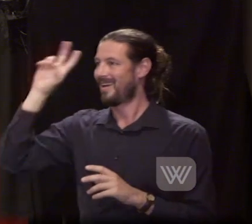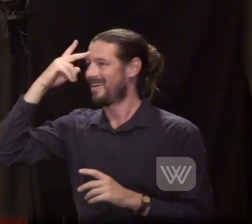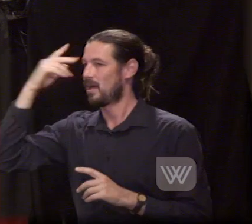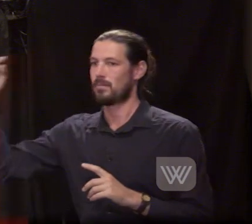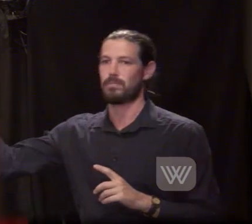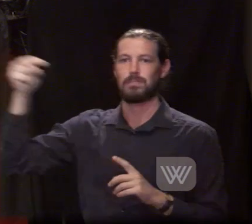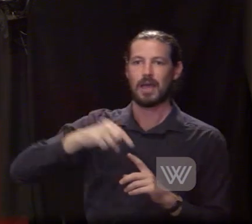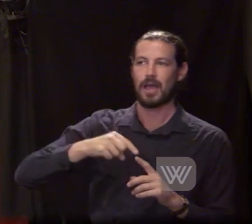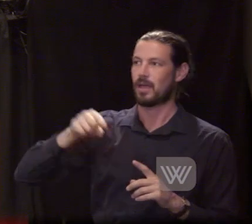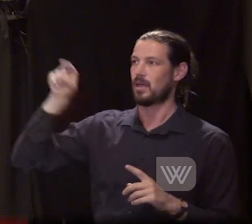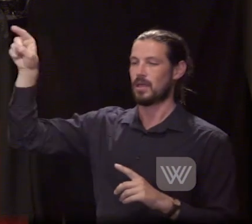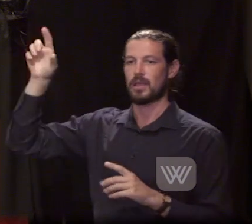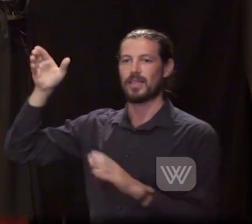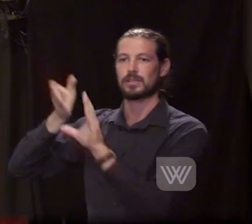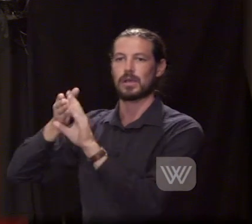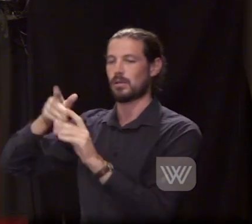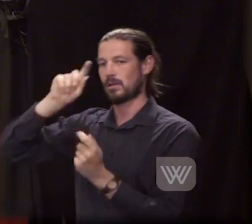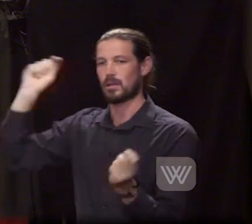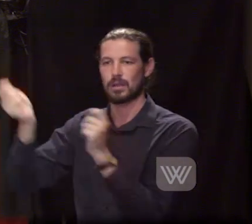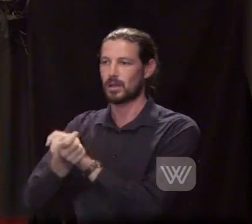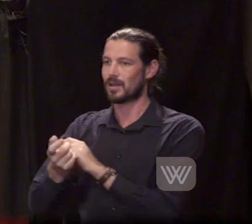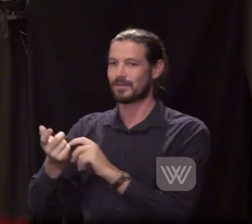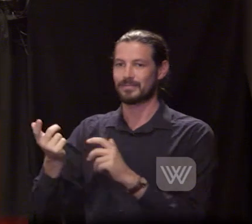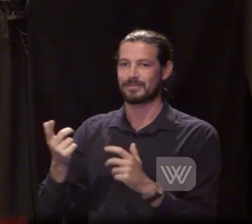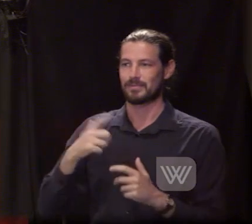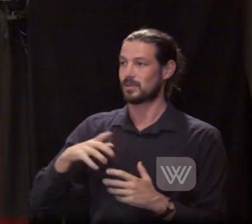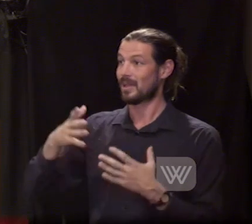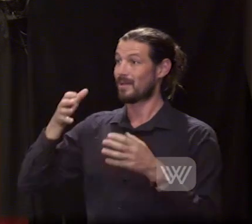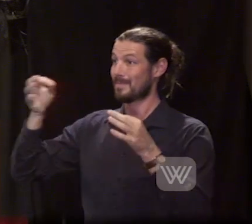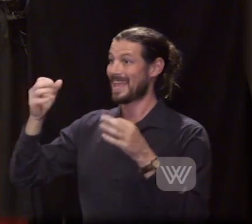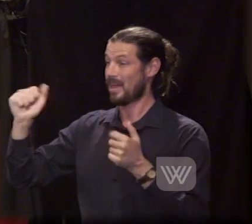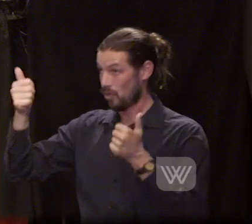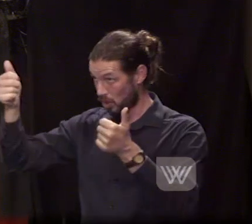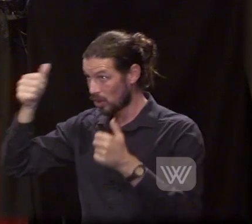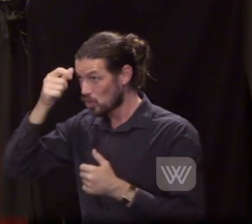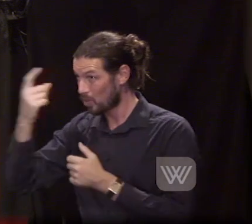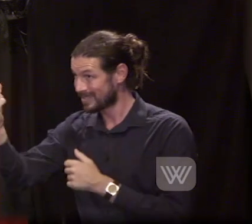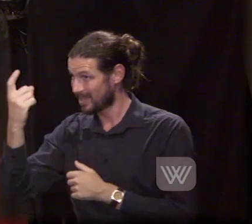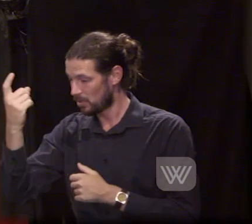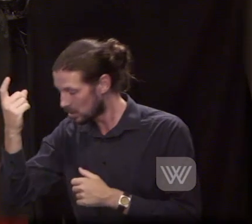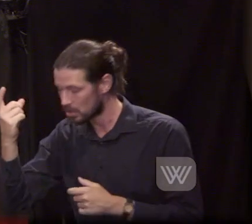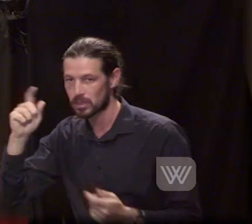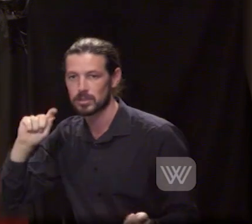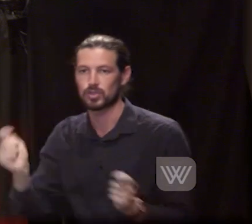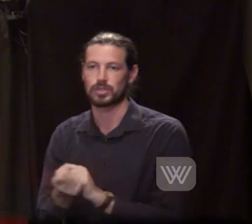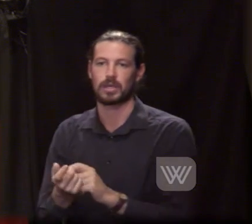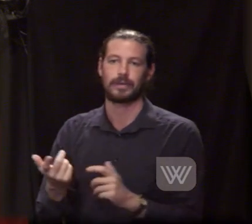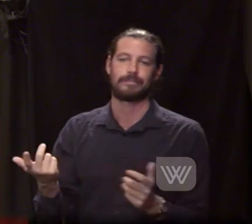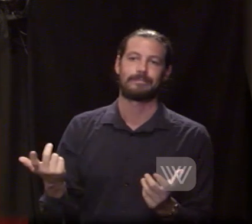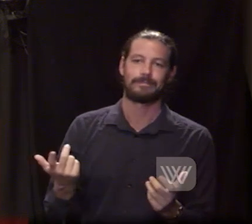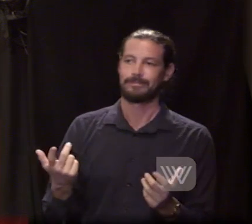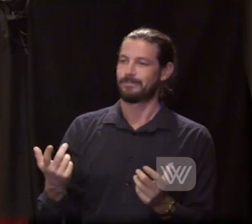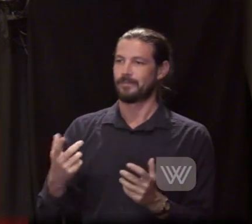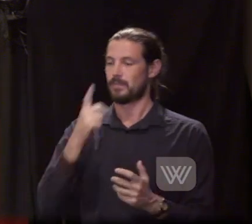the psychology of how you deal with things because the aspect of unknowing is really